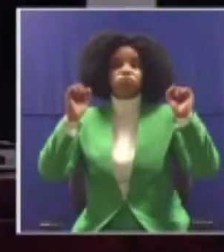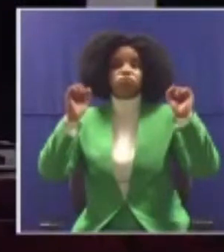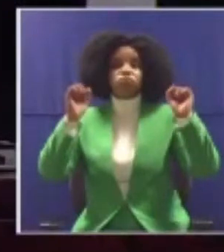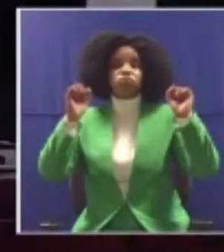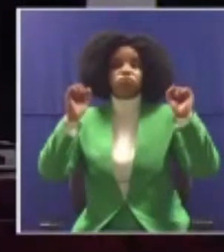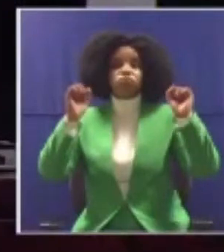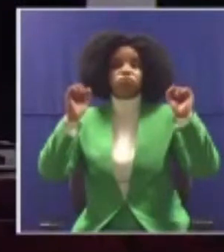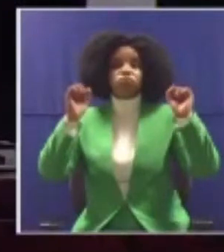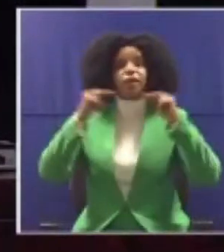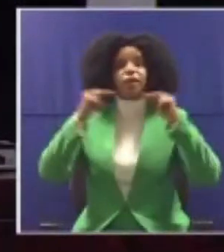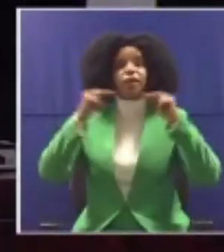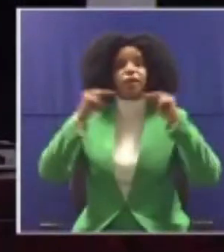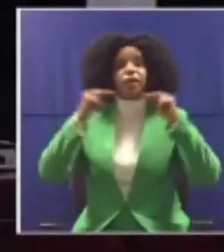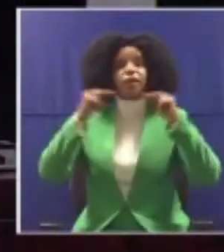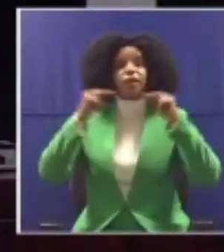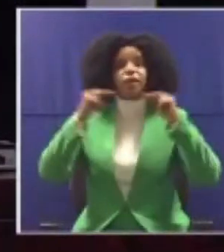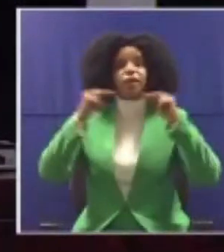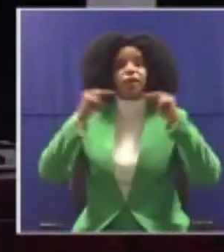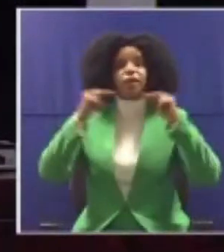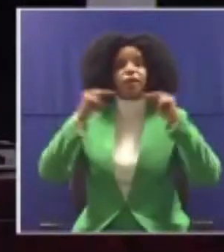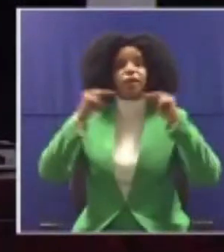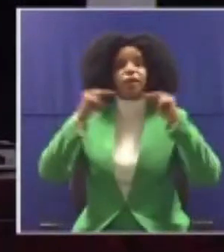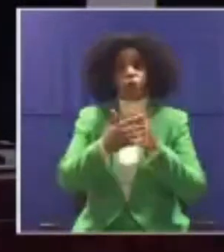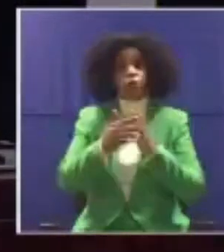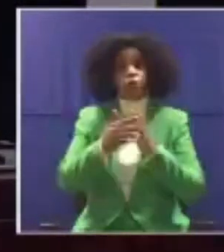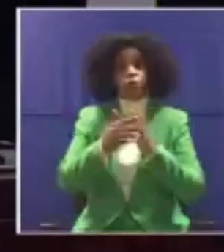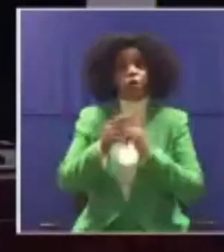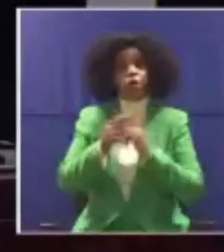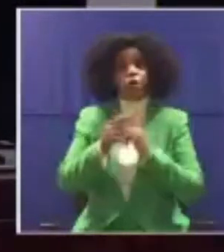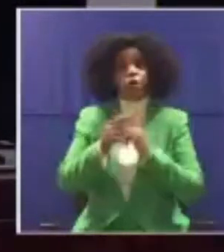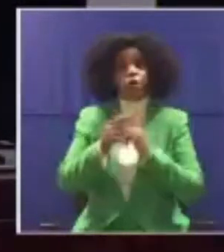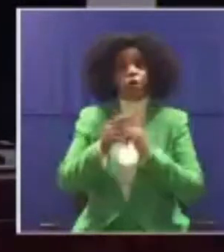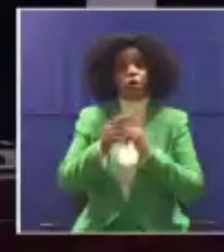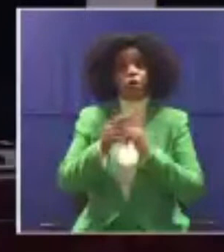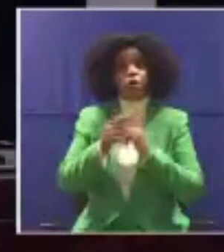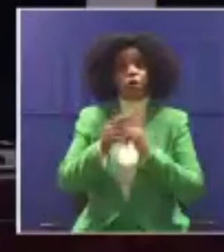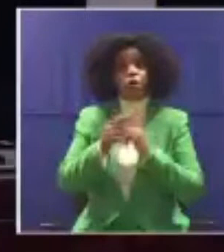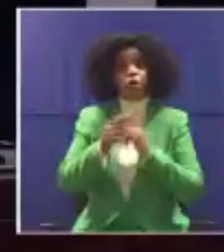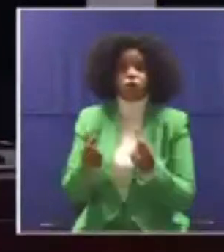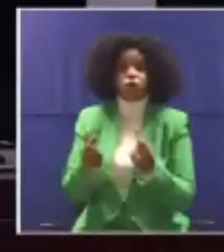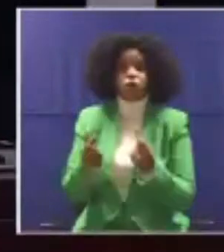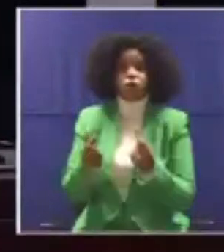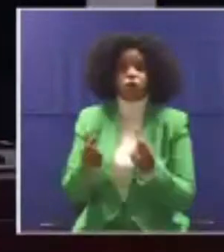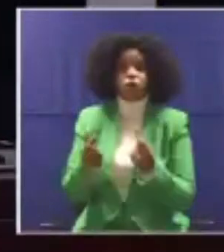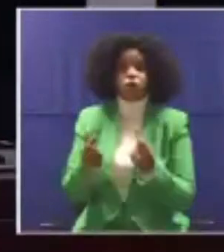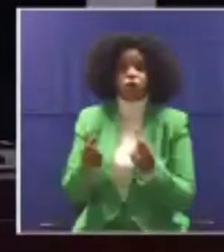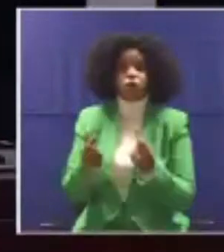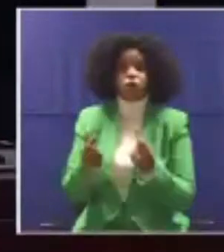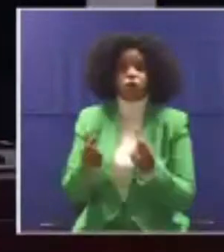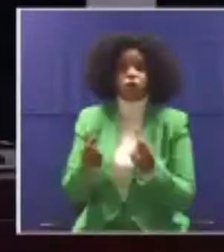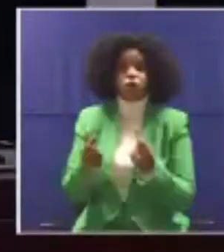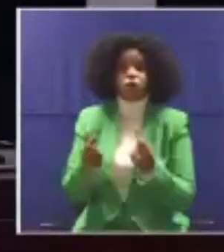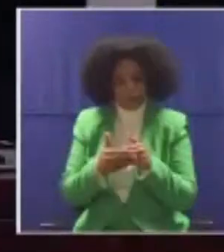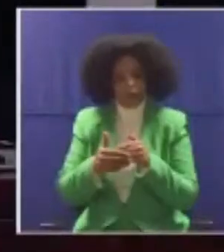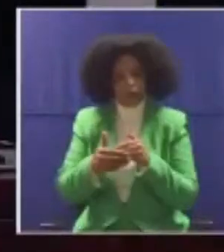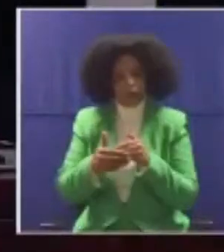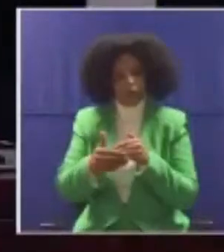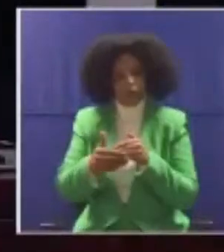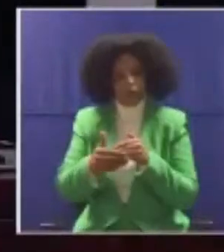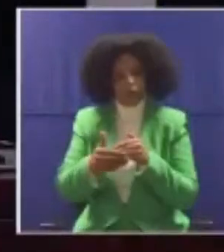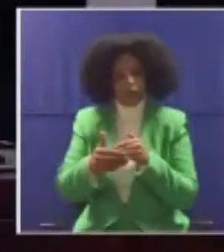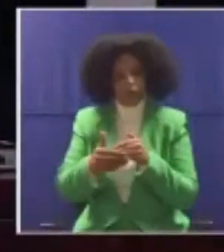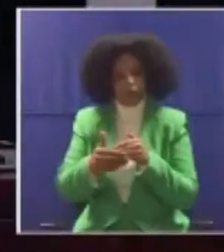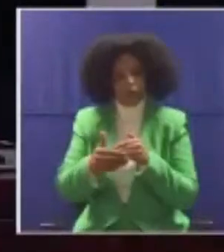framework. We want to do this, honorable member, within the next 2 months. We are taking into account the fact